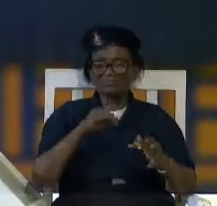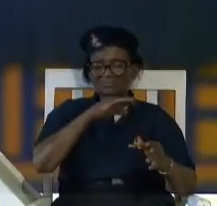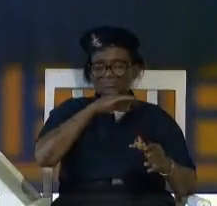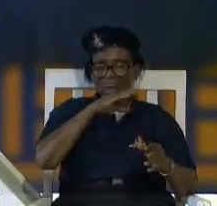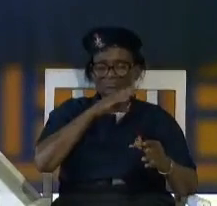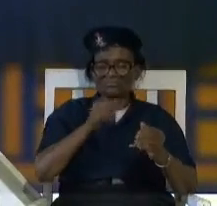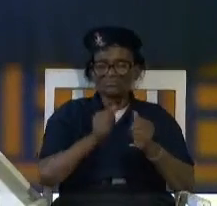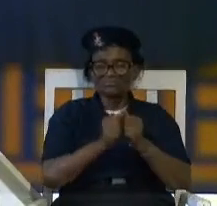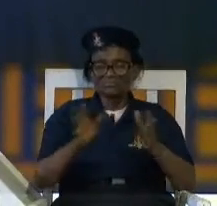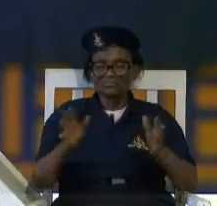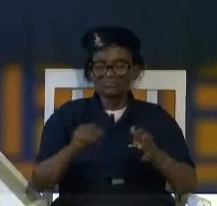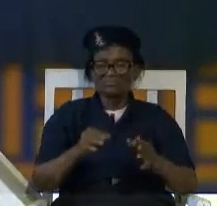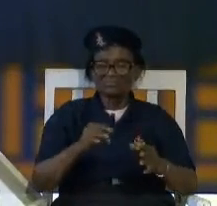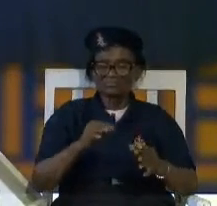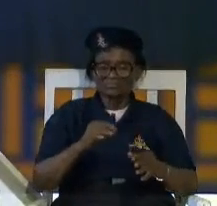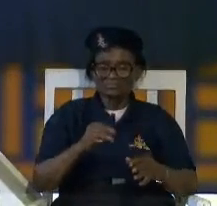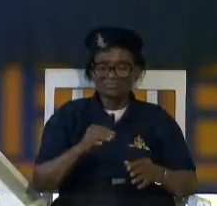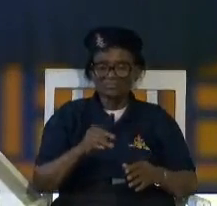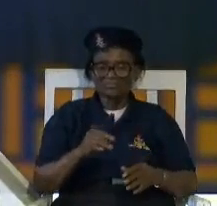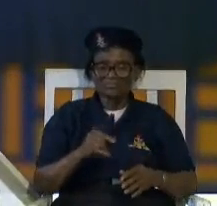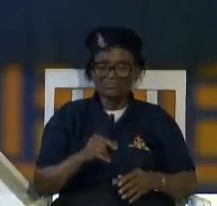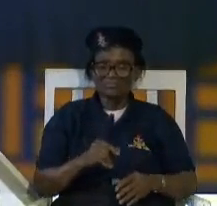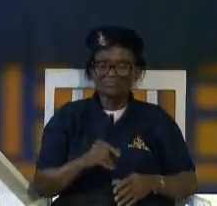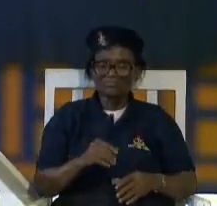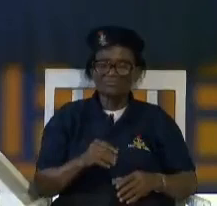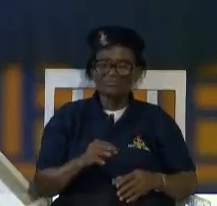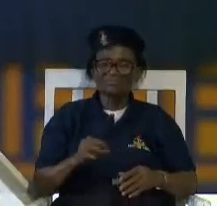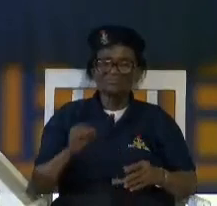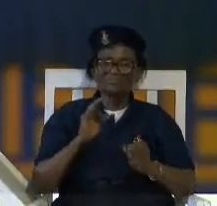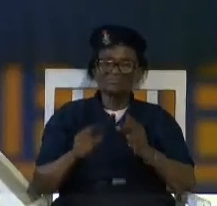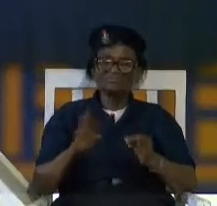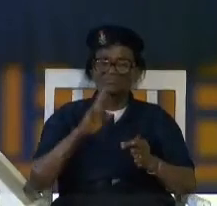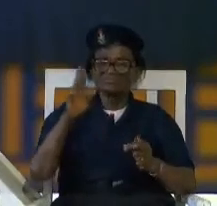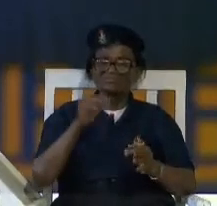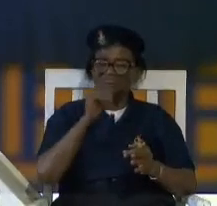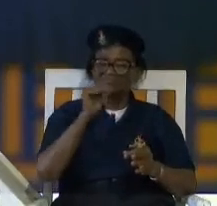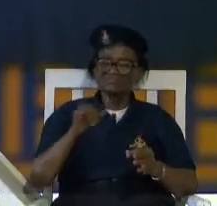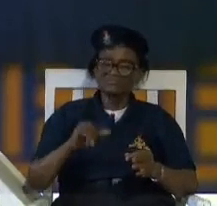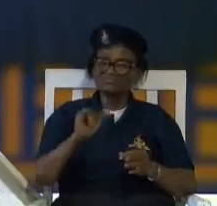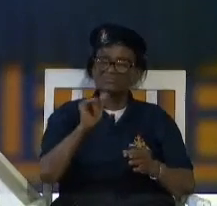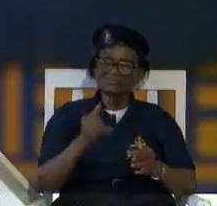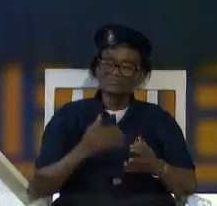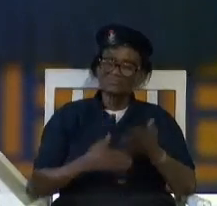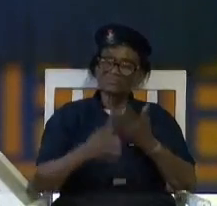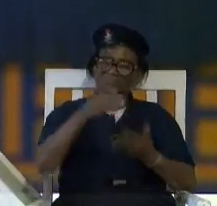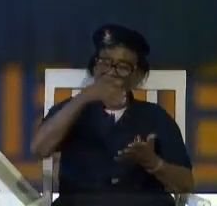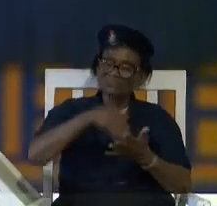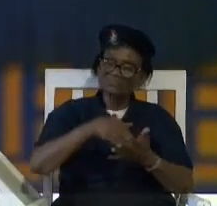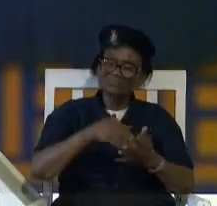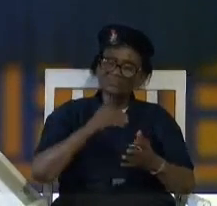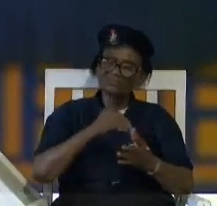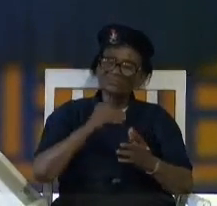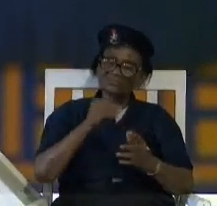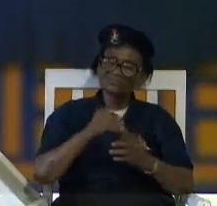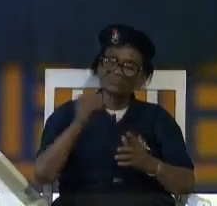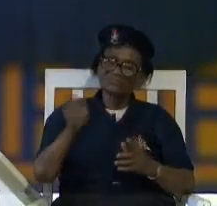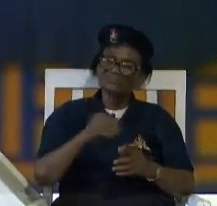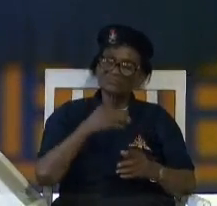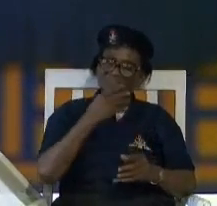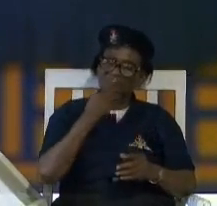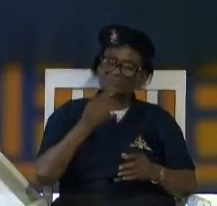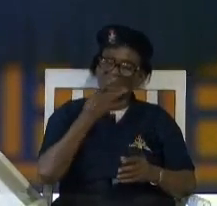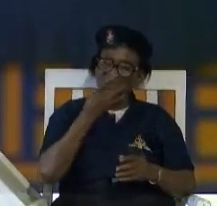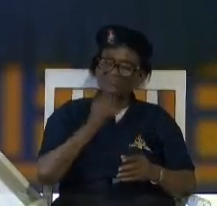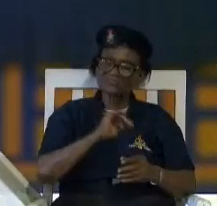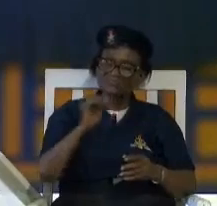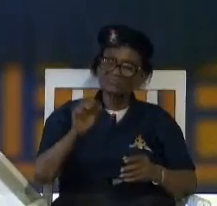without blemish. So if you are not yet born again, or you've been pretending, but